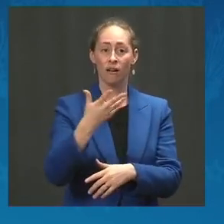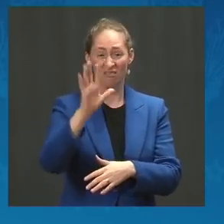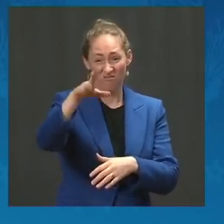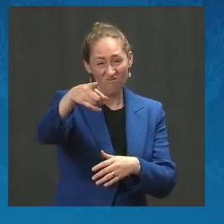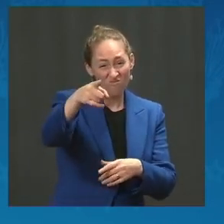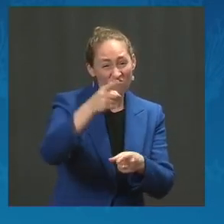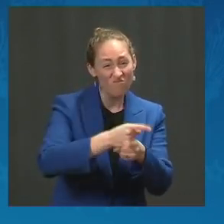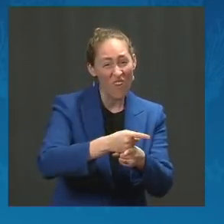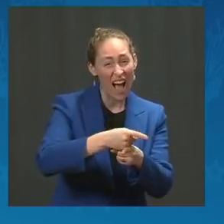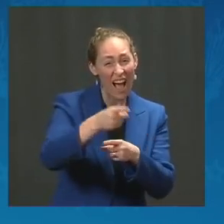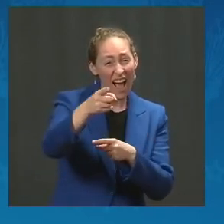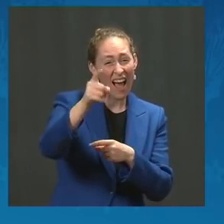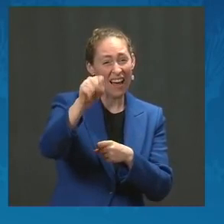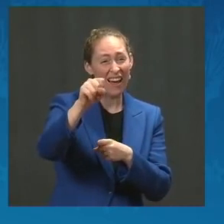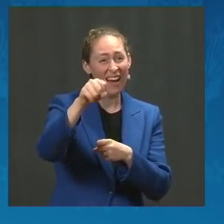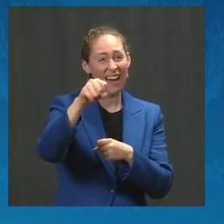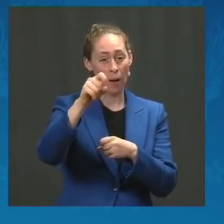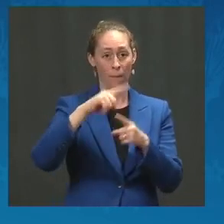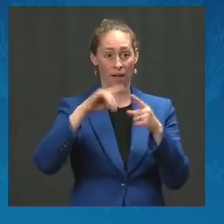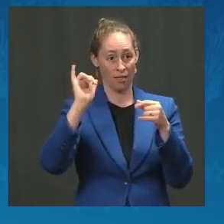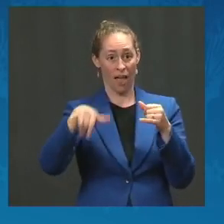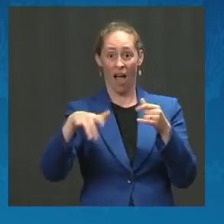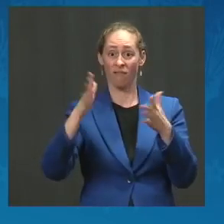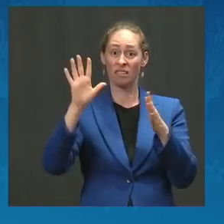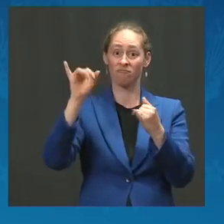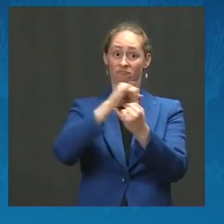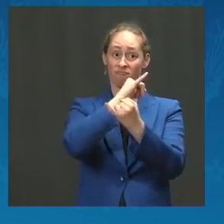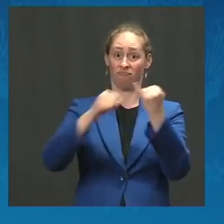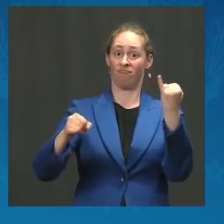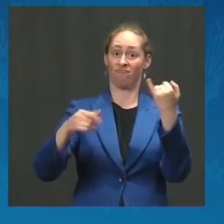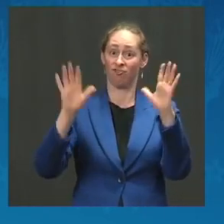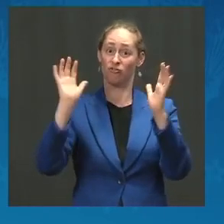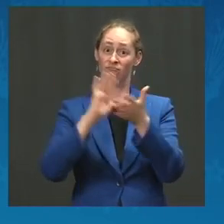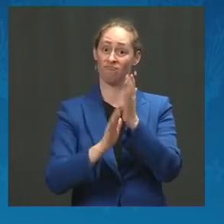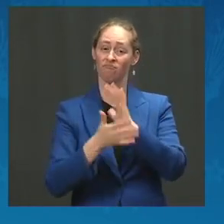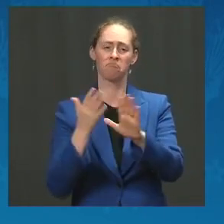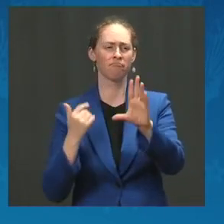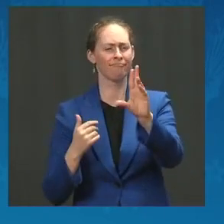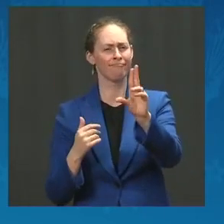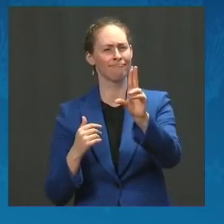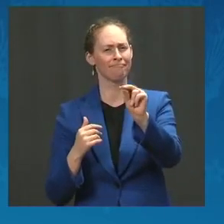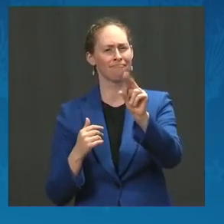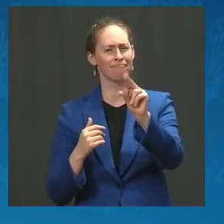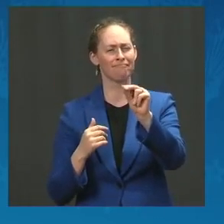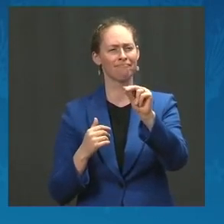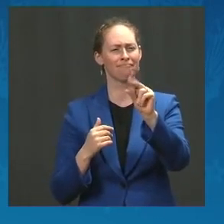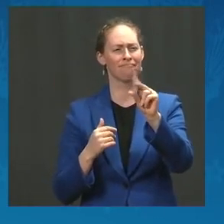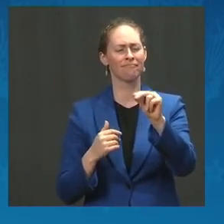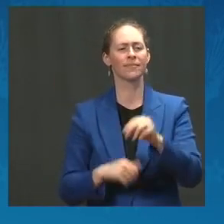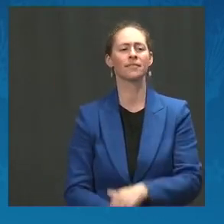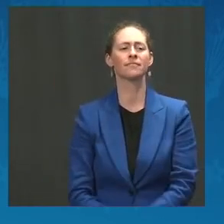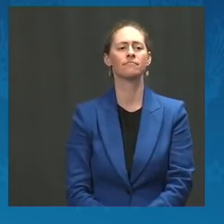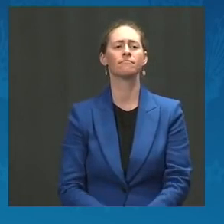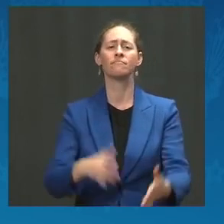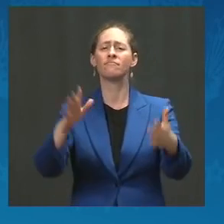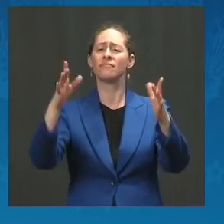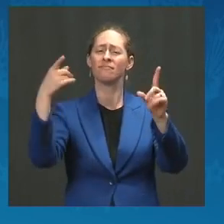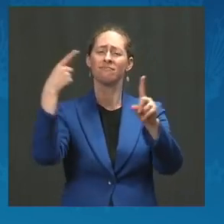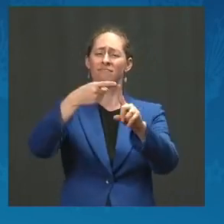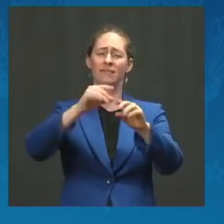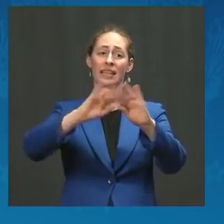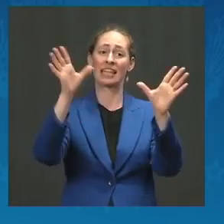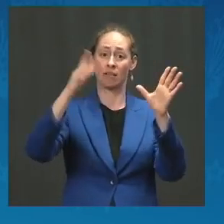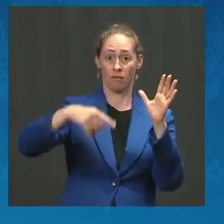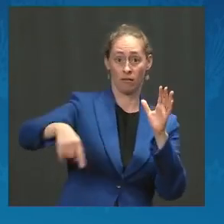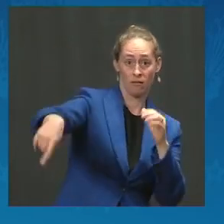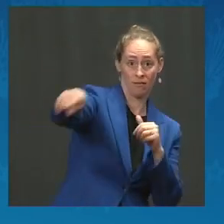you're implying. It is clear that if everybody's vaccinated, the existing vaccines